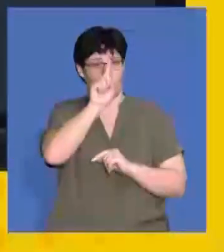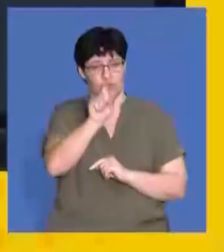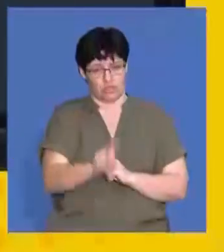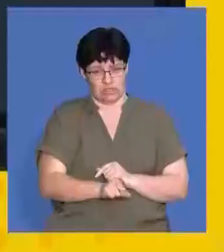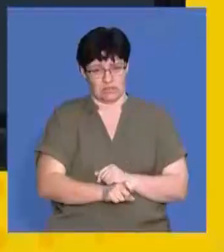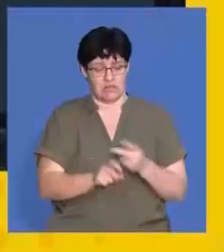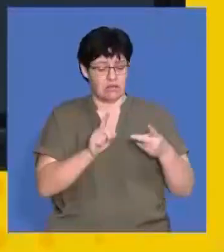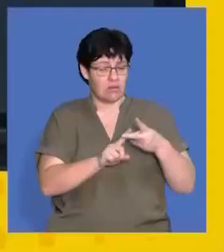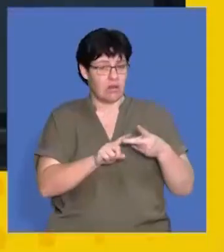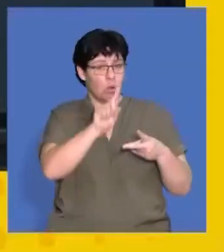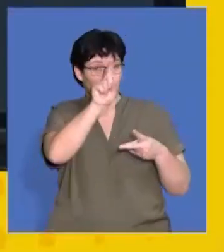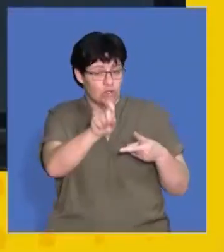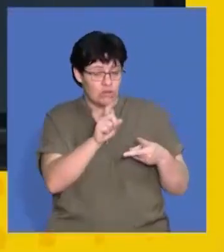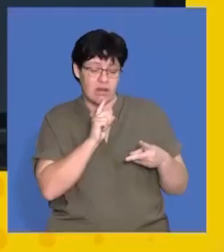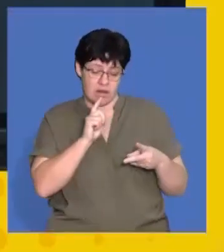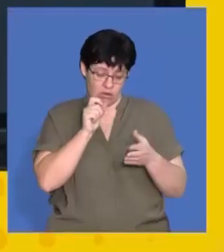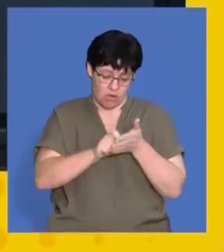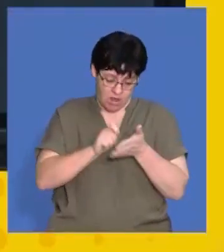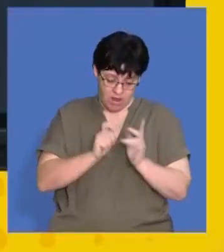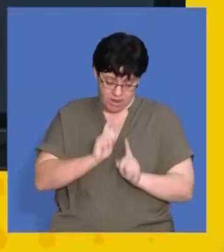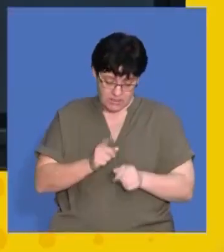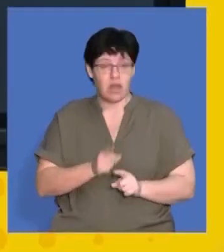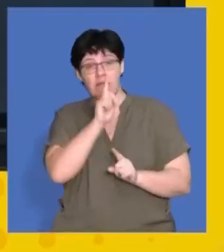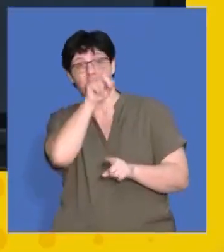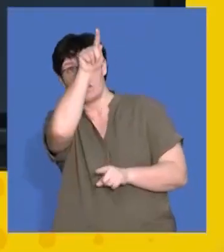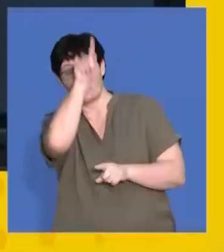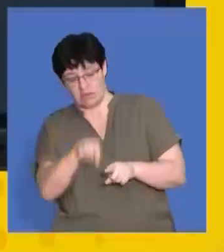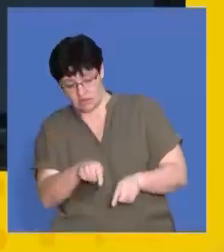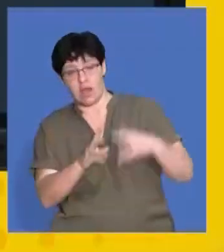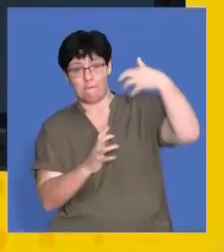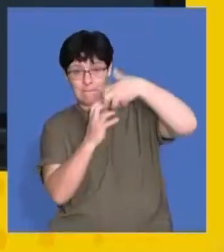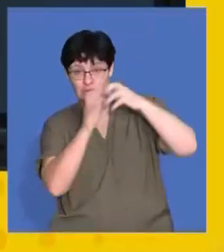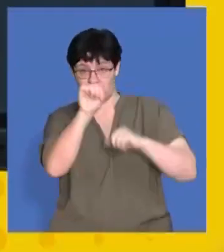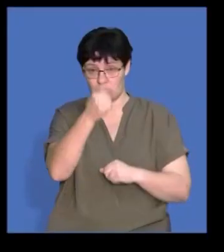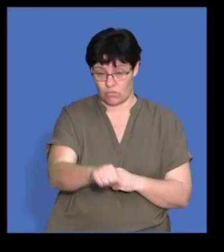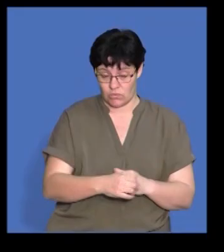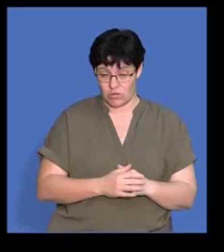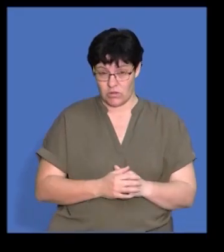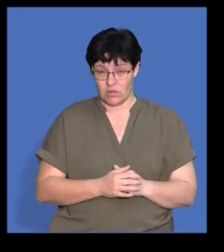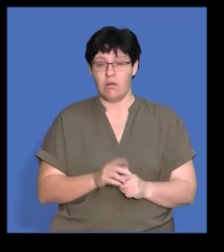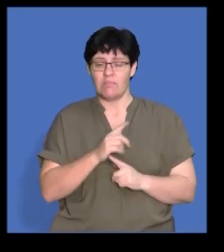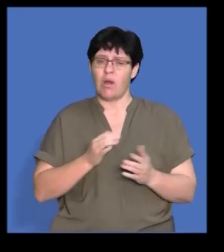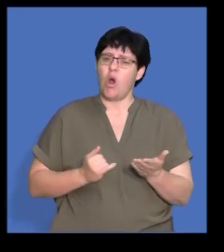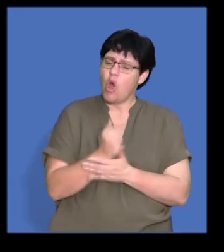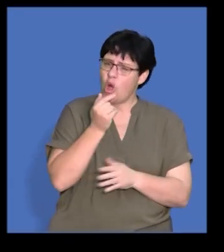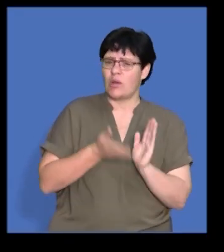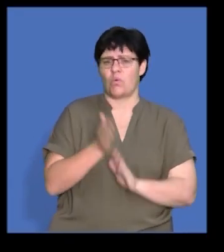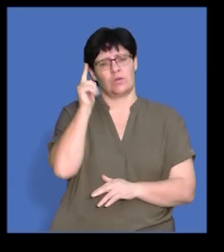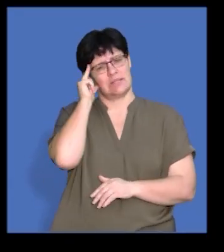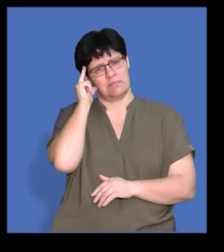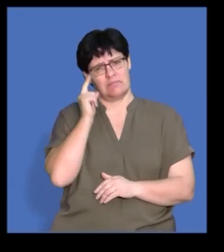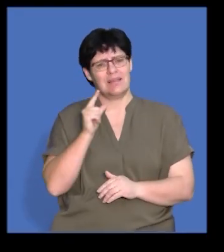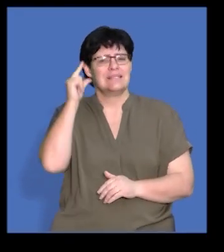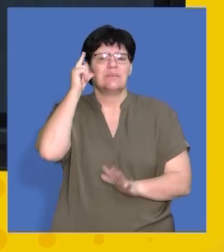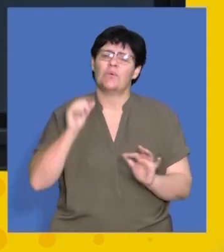sure that you've answered the question, reread the question, and make sense of your answer. I want you to go to bed early and